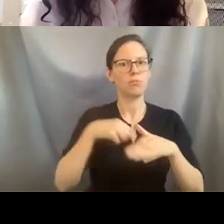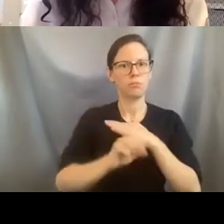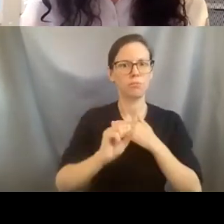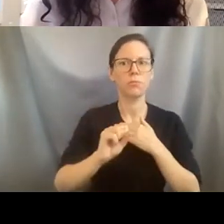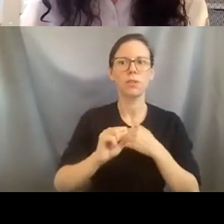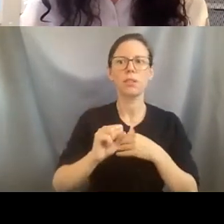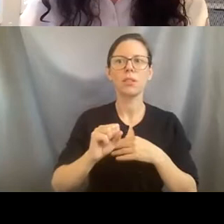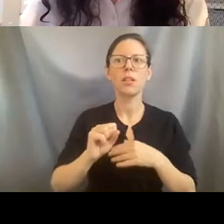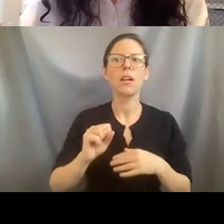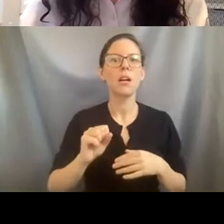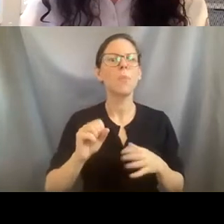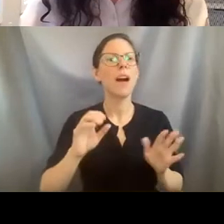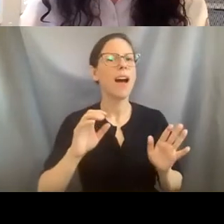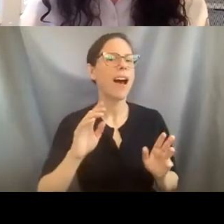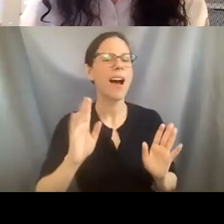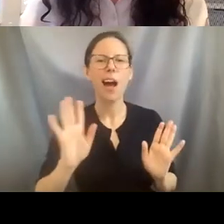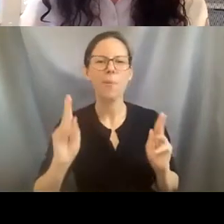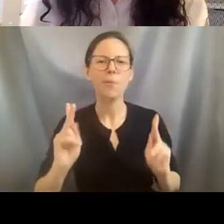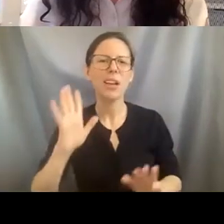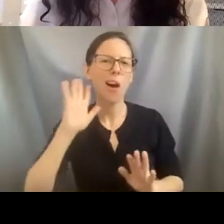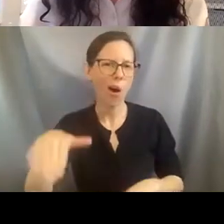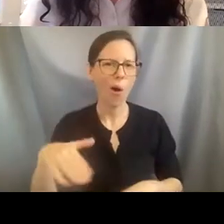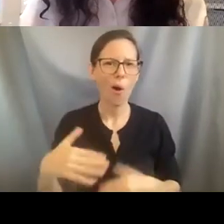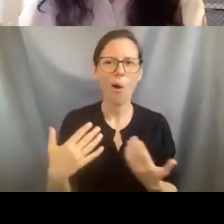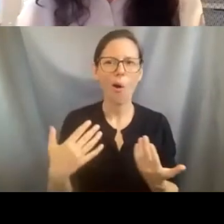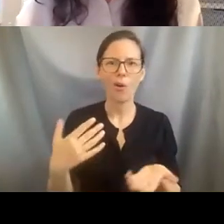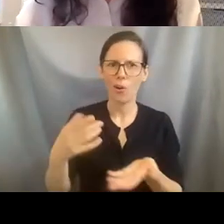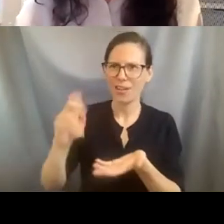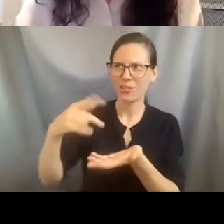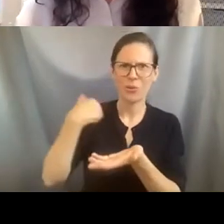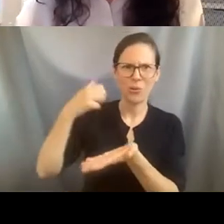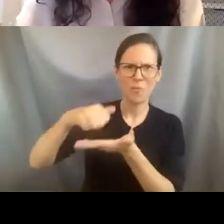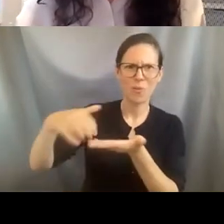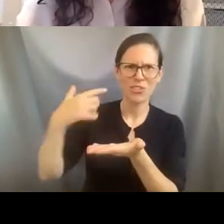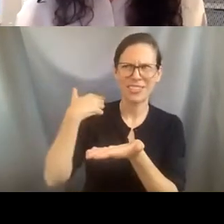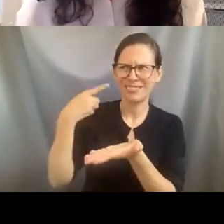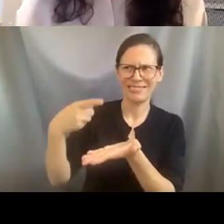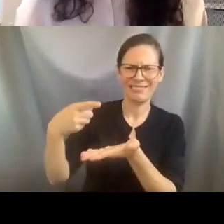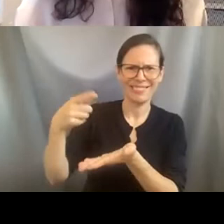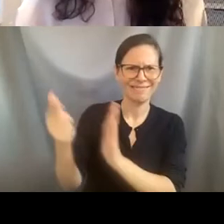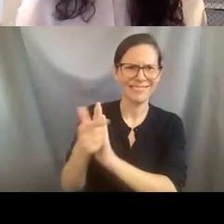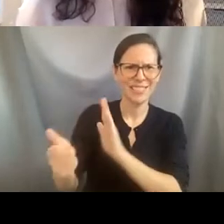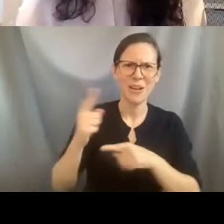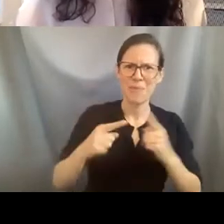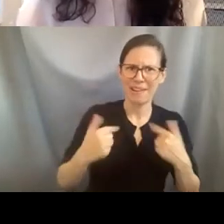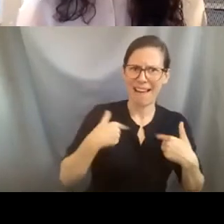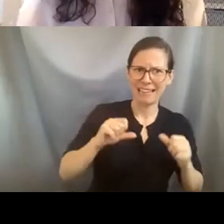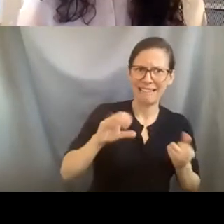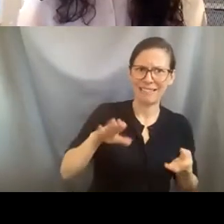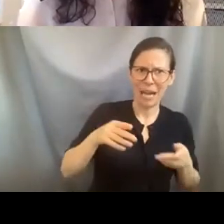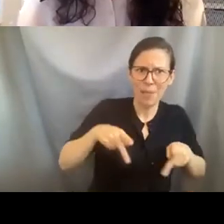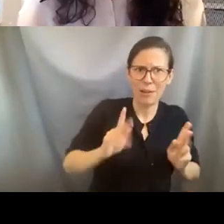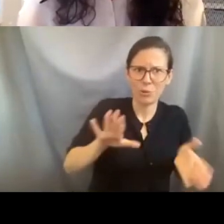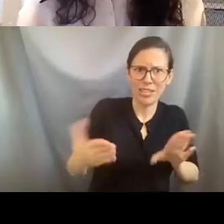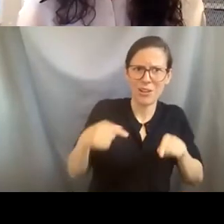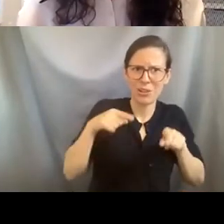away the scars if you have an abortion, but you're not worried about me dying during childbirth. They're actually also made a comment that says, like,